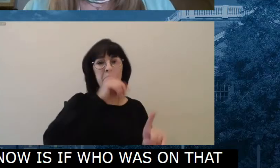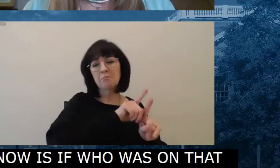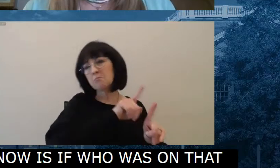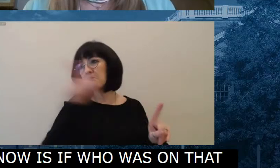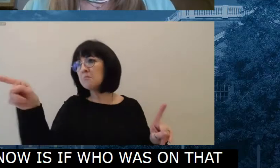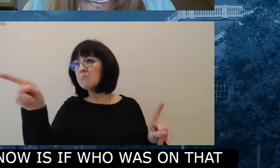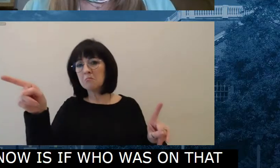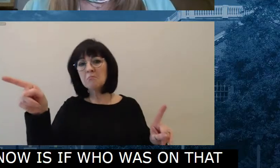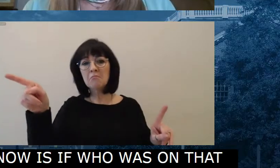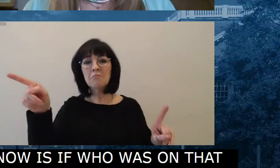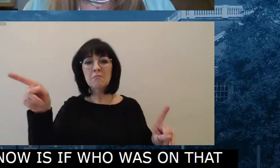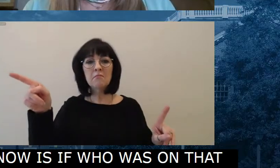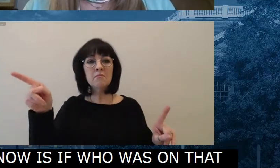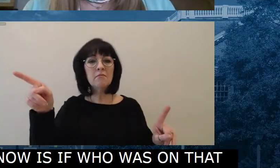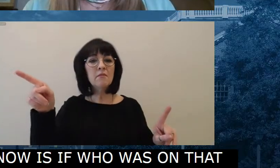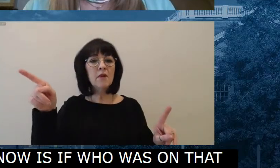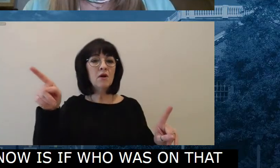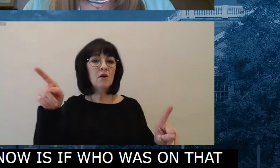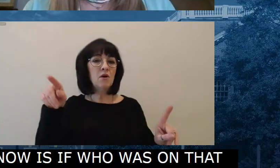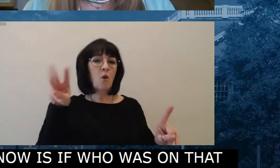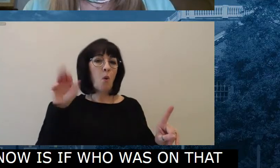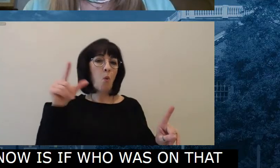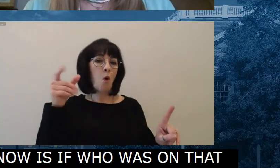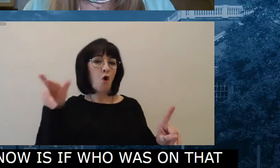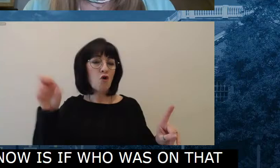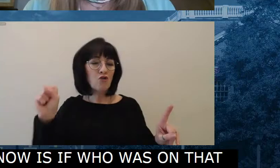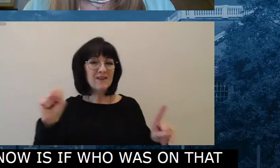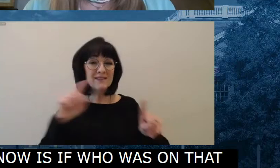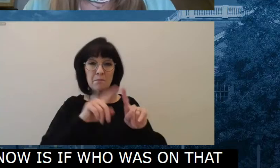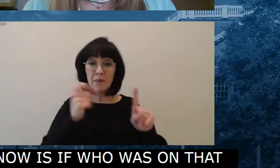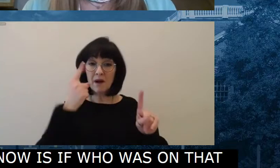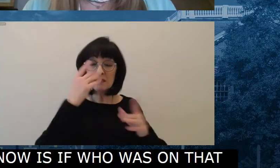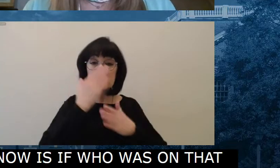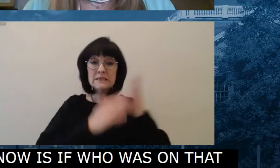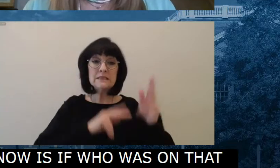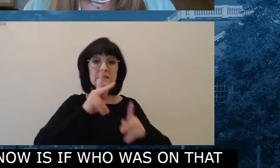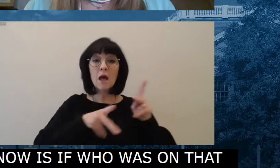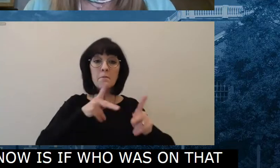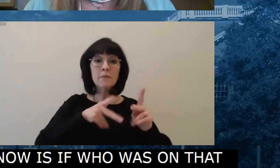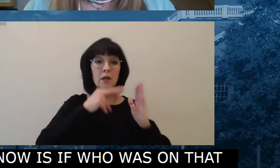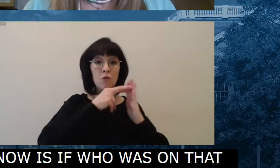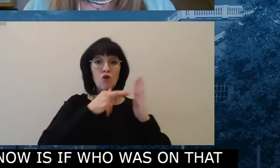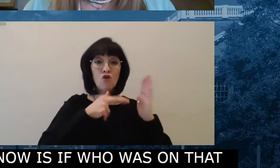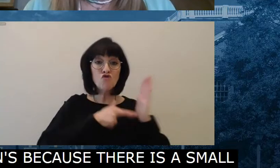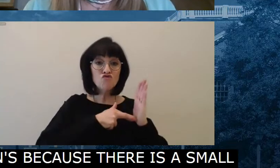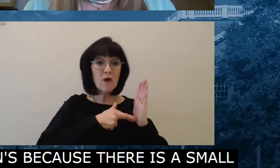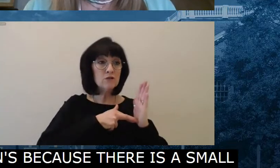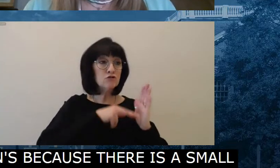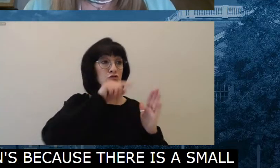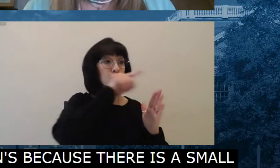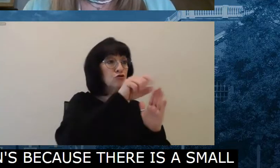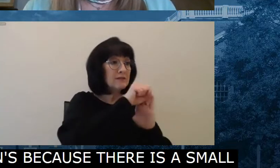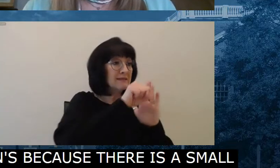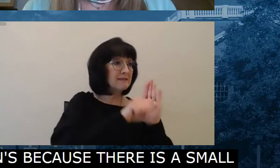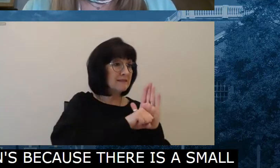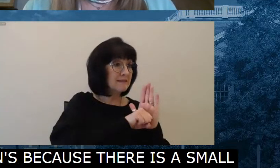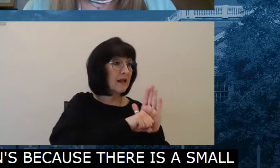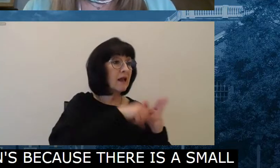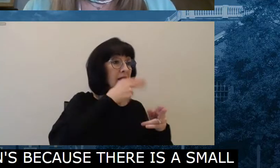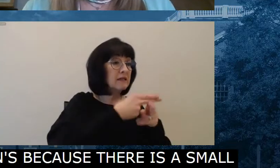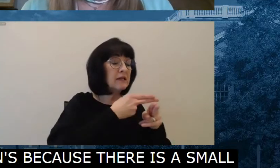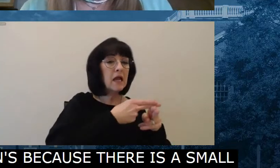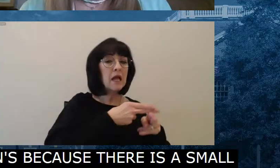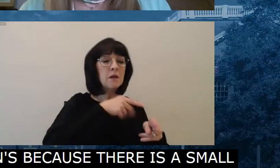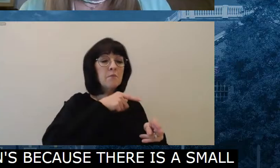in their name on our waiting list versus the name, maybe they use their nickname for at Walgreens,